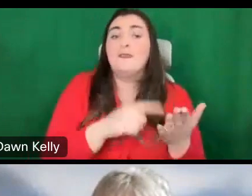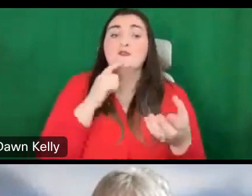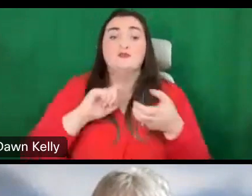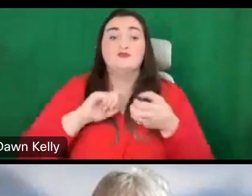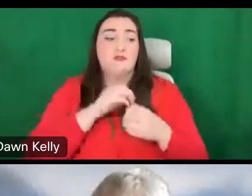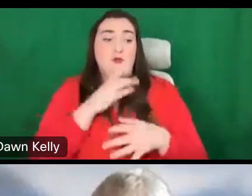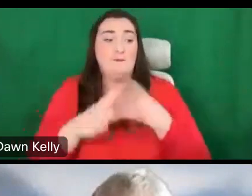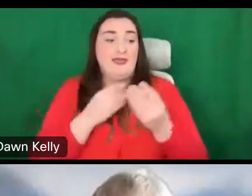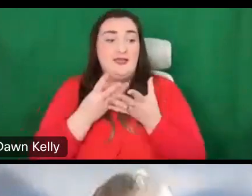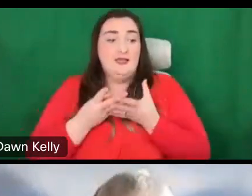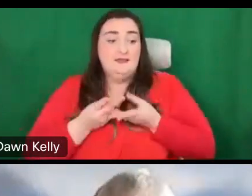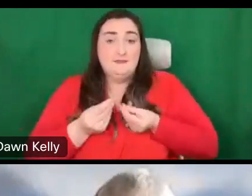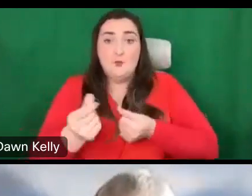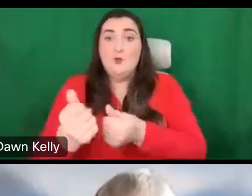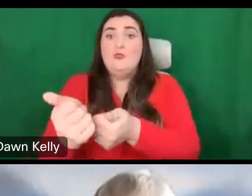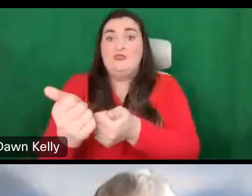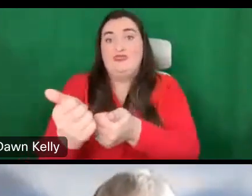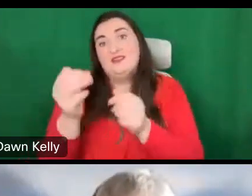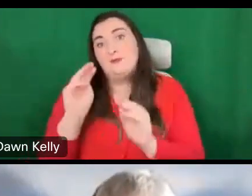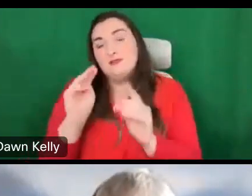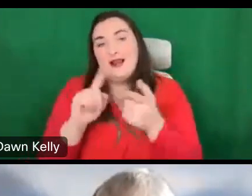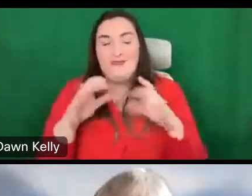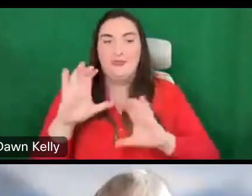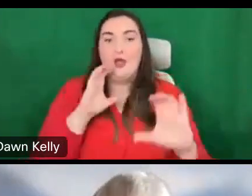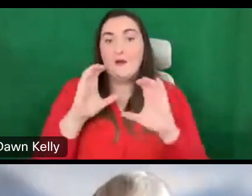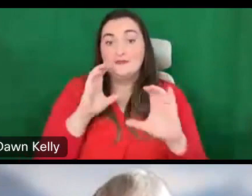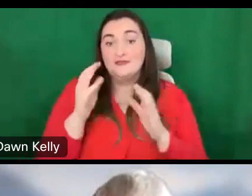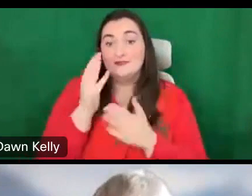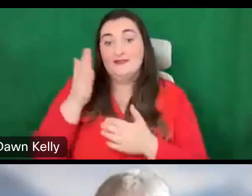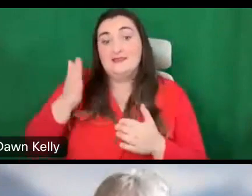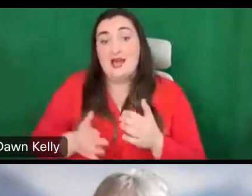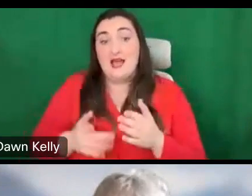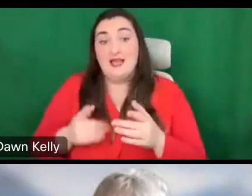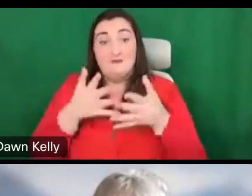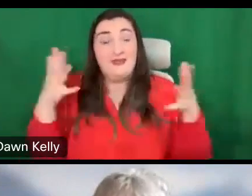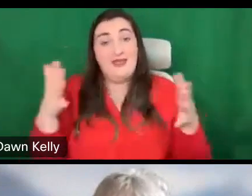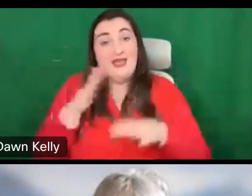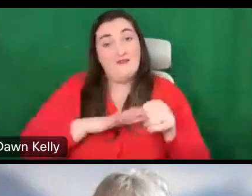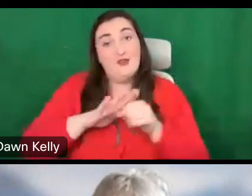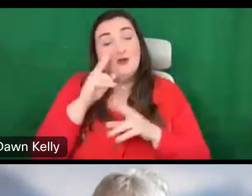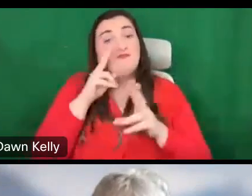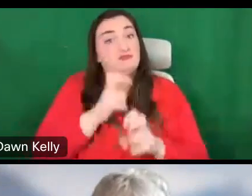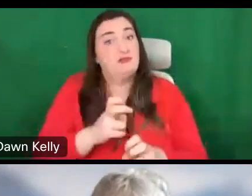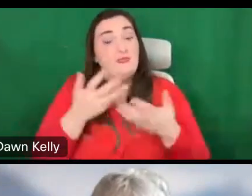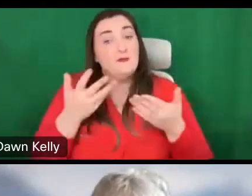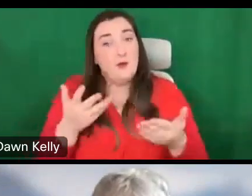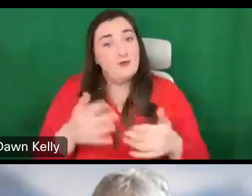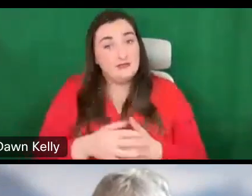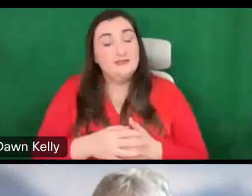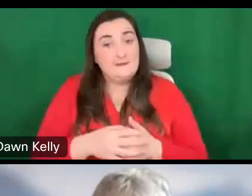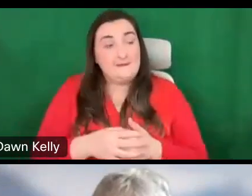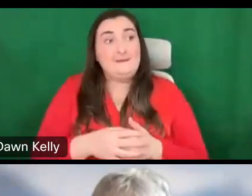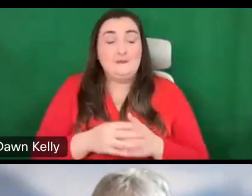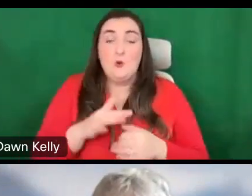as seamless as possible, and certainly the comms and engagement piece is a big area that we're looking at the moment. So hopefully we will